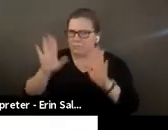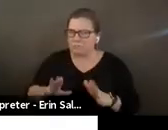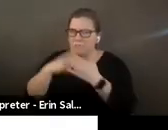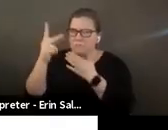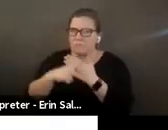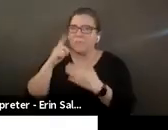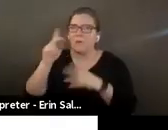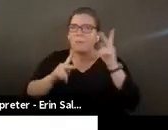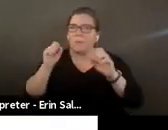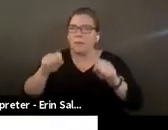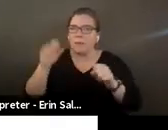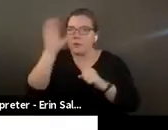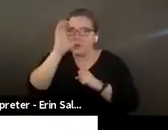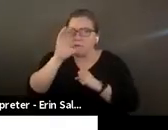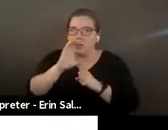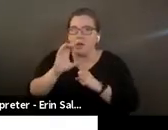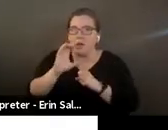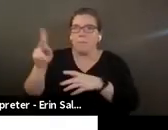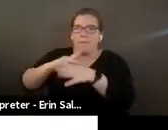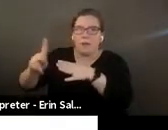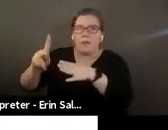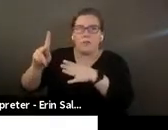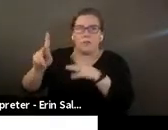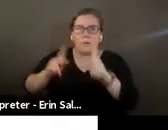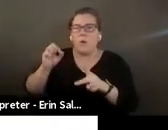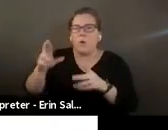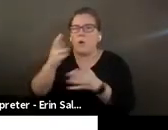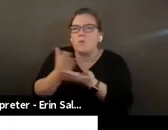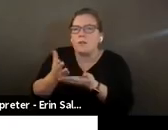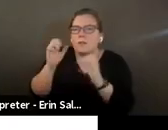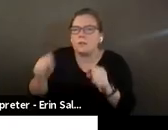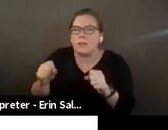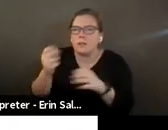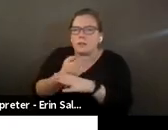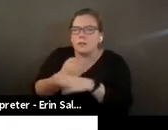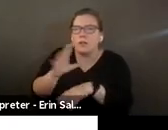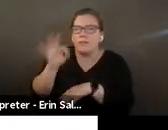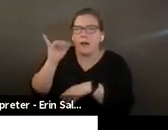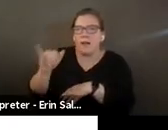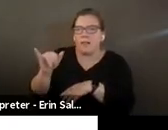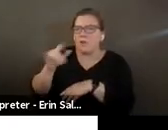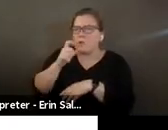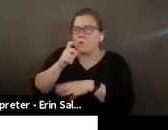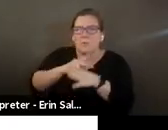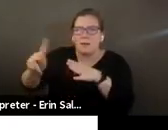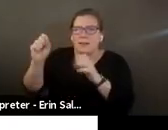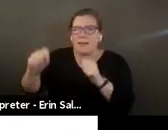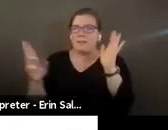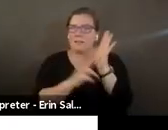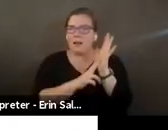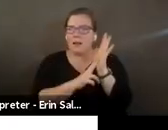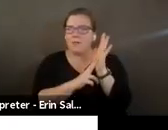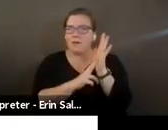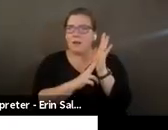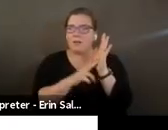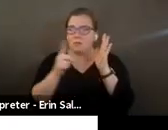find professional certifiers, or a resource that folks can find certifiers if they don't know where to start